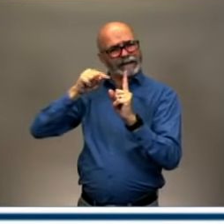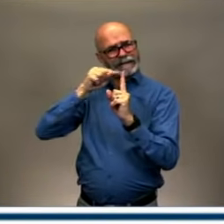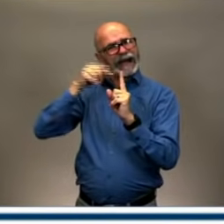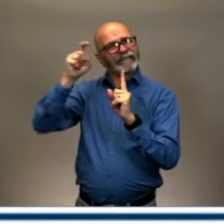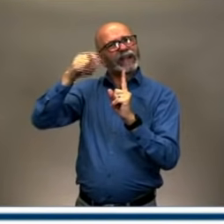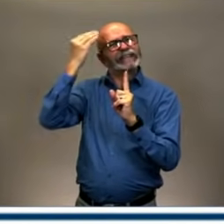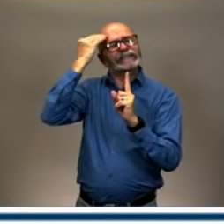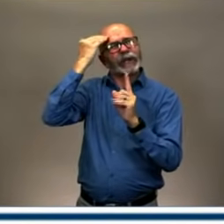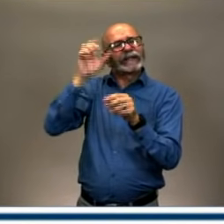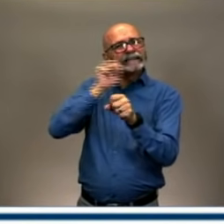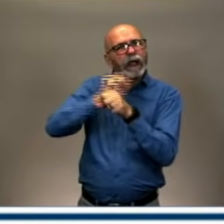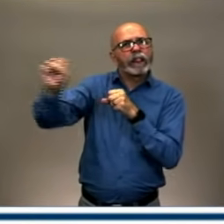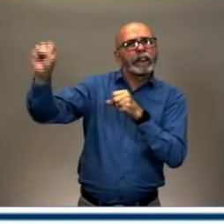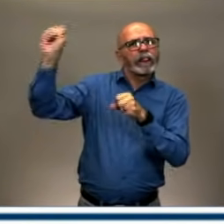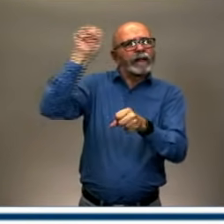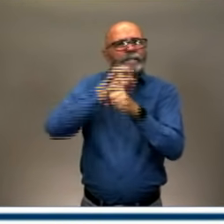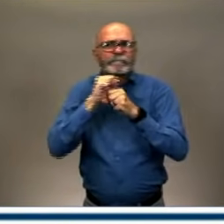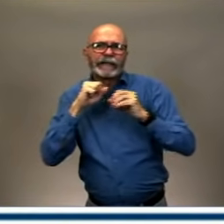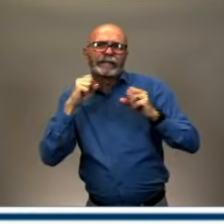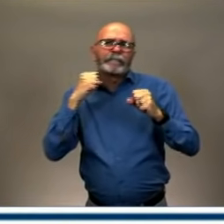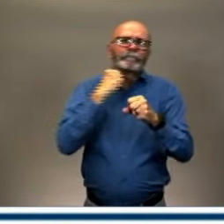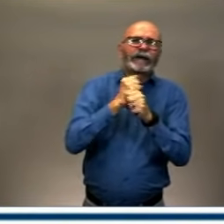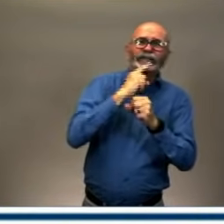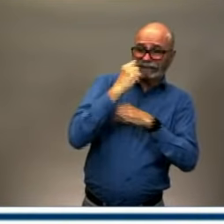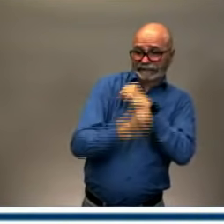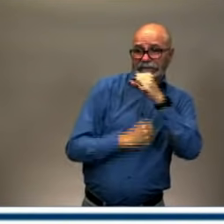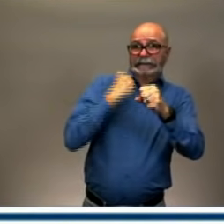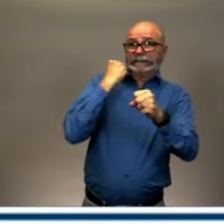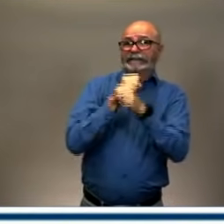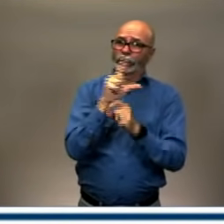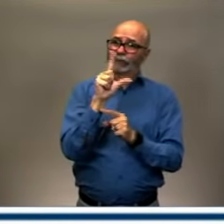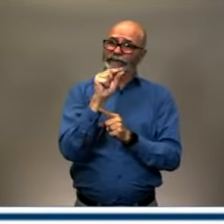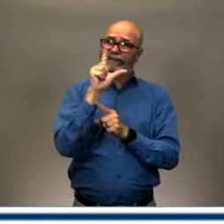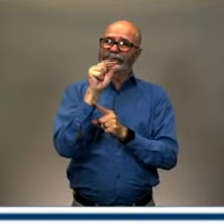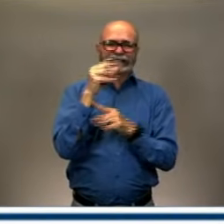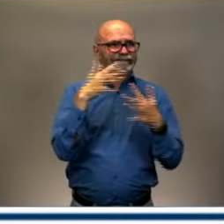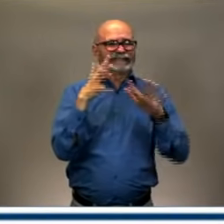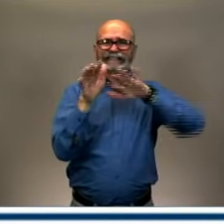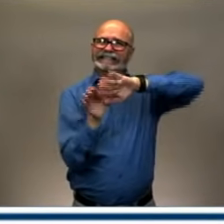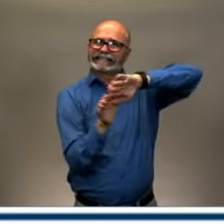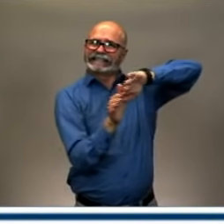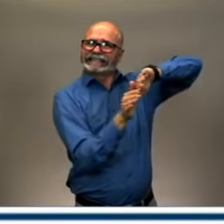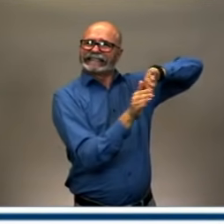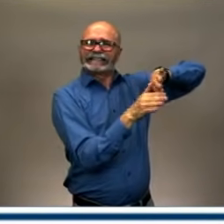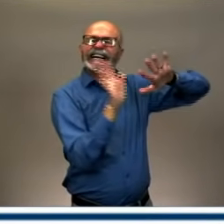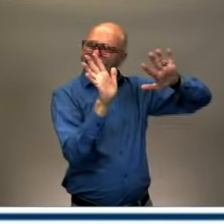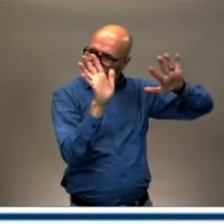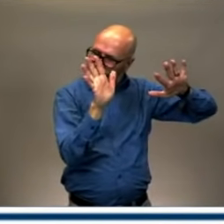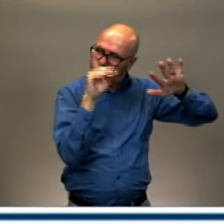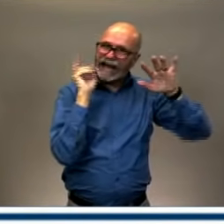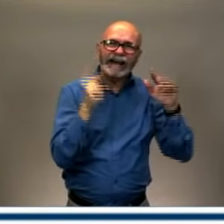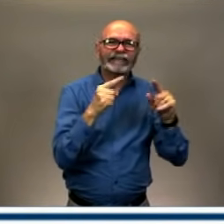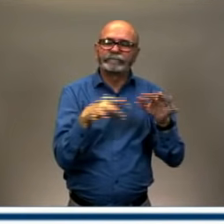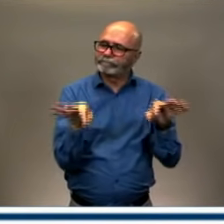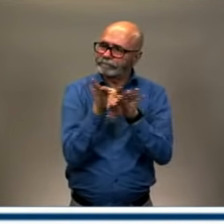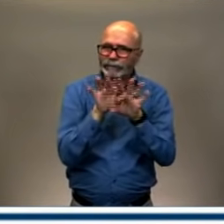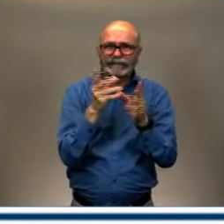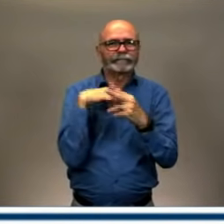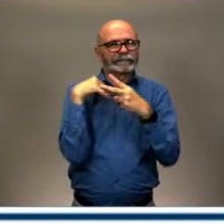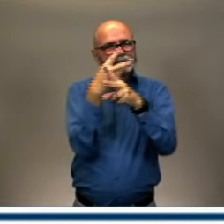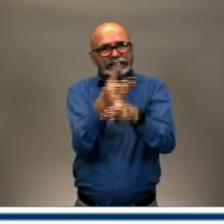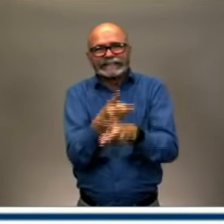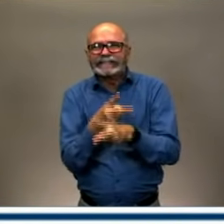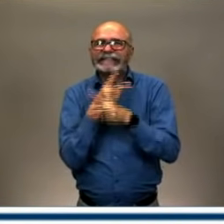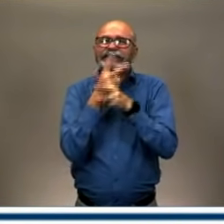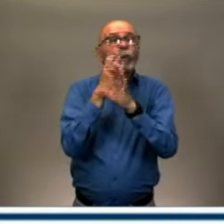throughout 2020, that work and that caution has to continue in 2021.